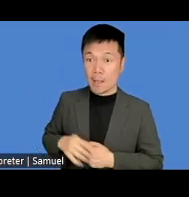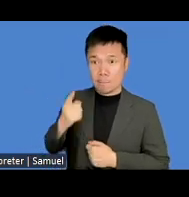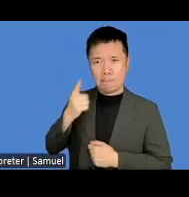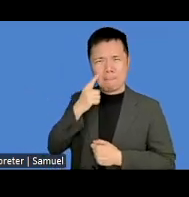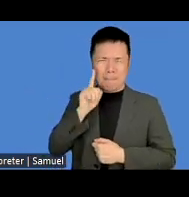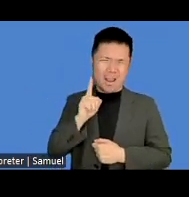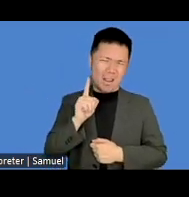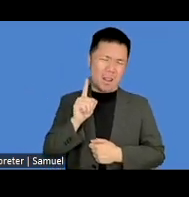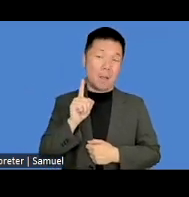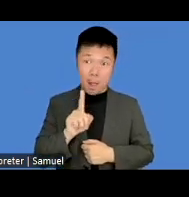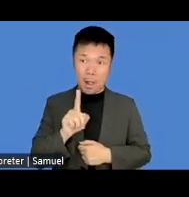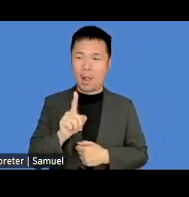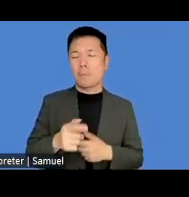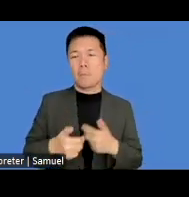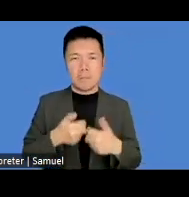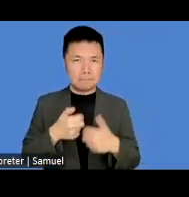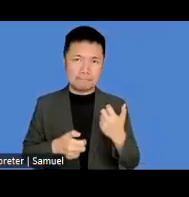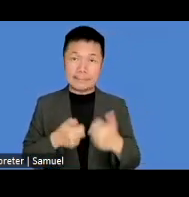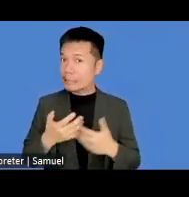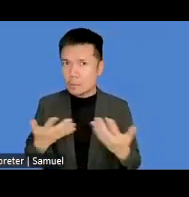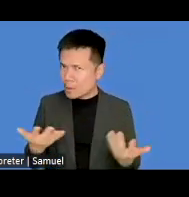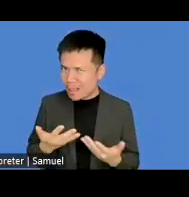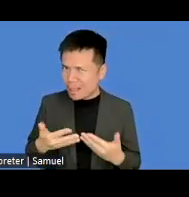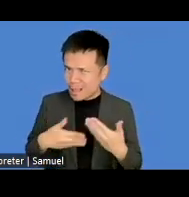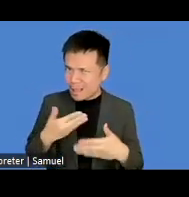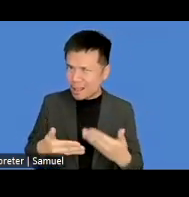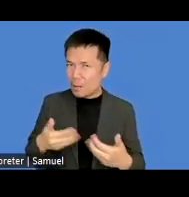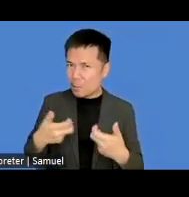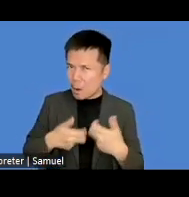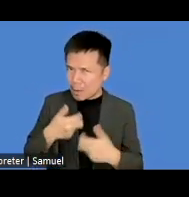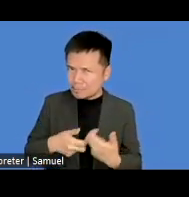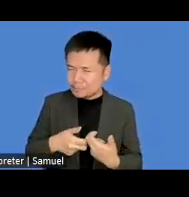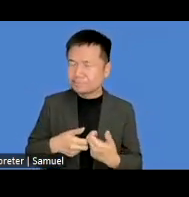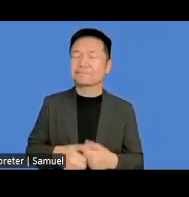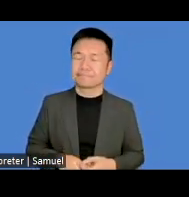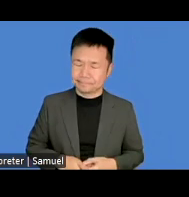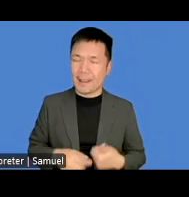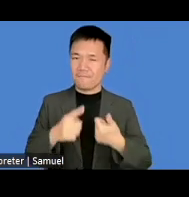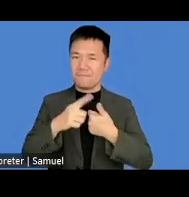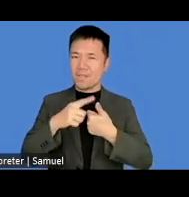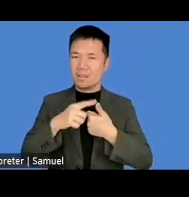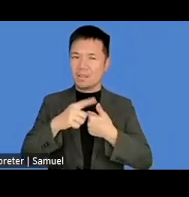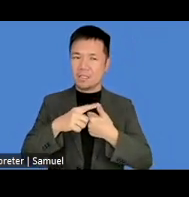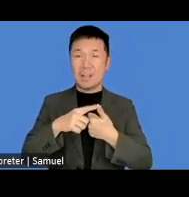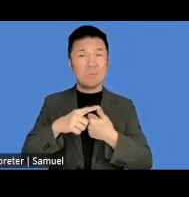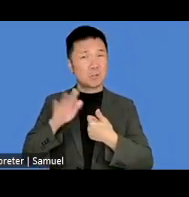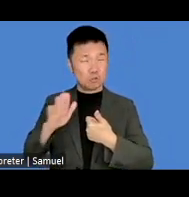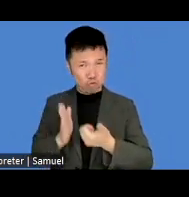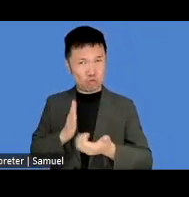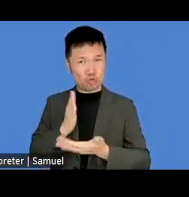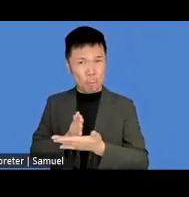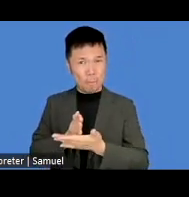regards to this situation. And one of them is with regard to the process of the institutionalization